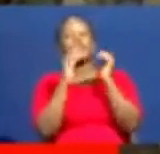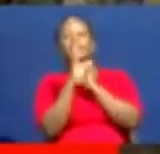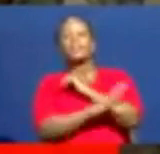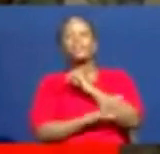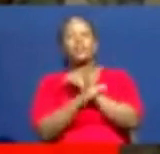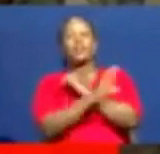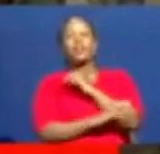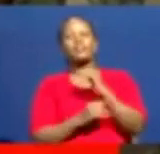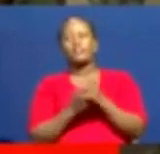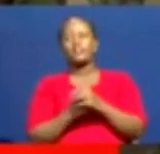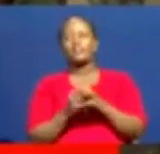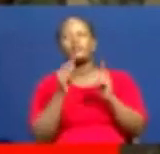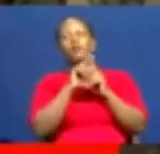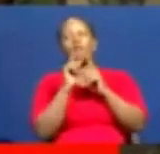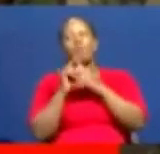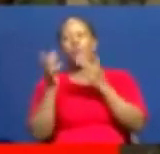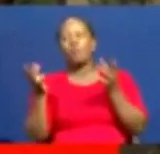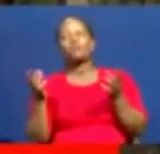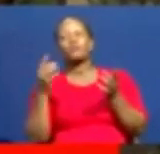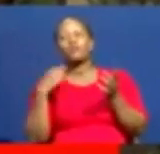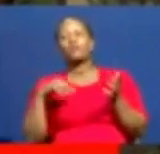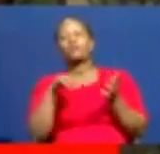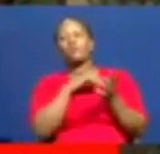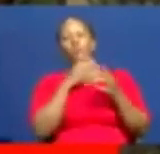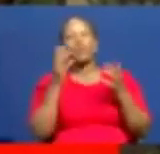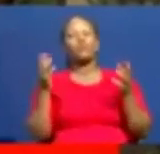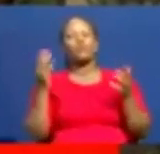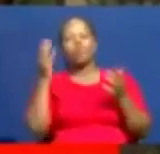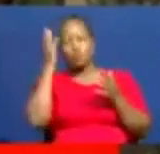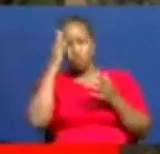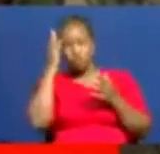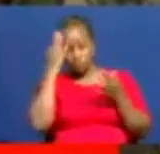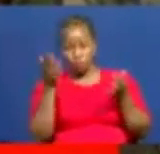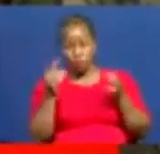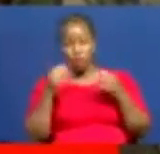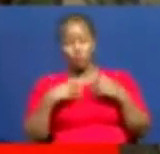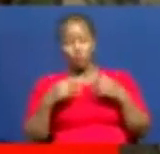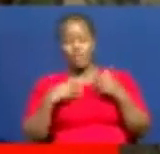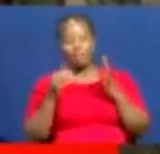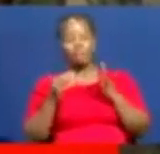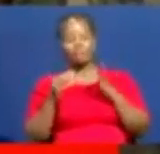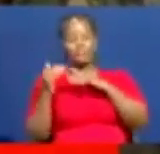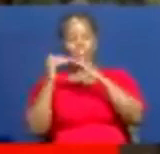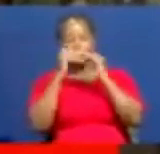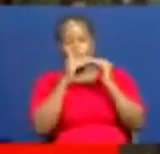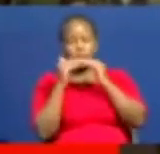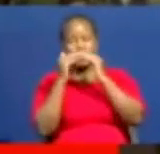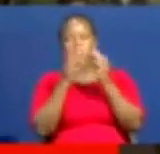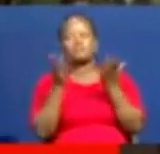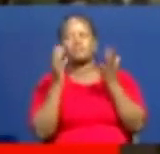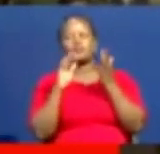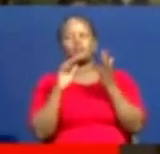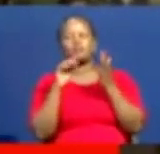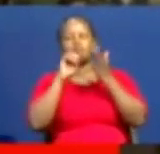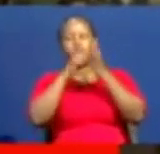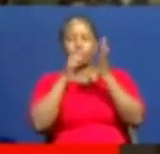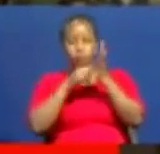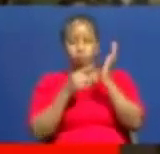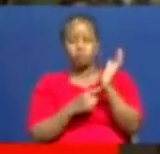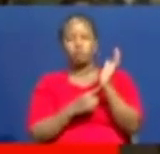because we wear on our badge democratic credentials, it